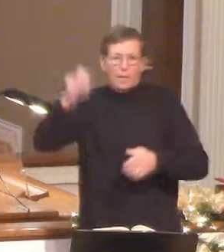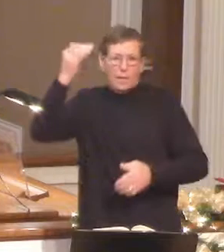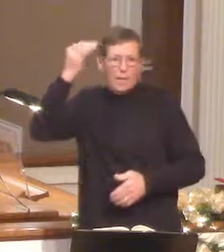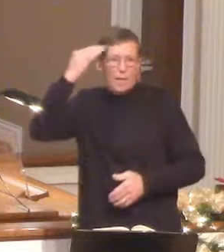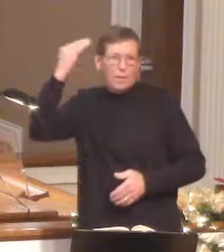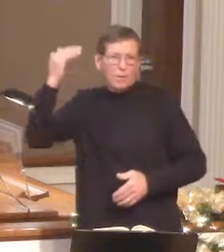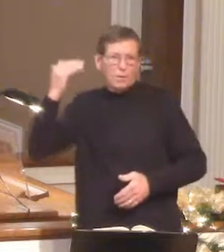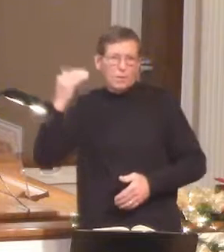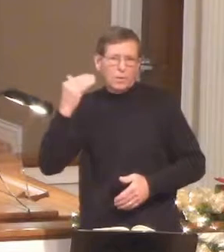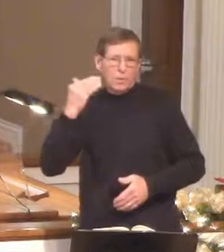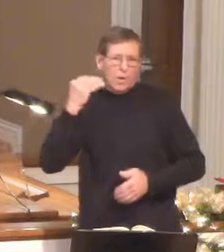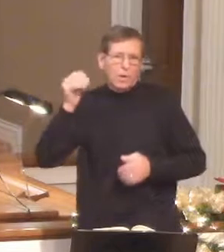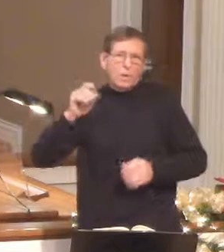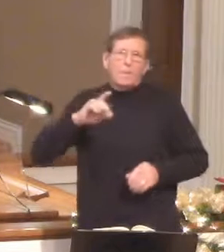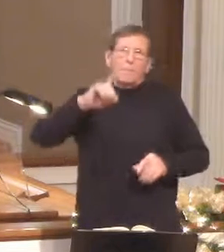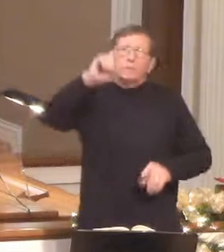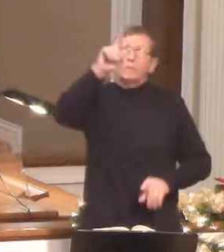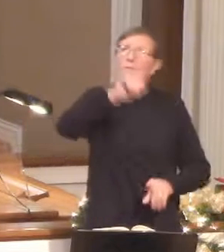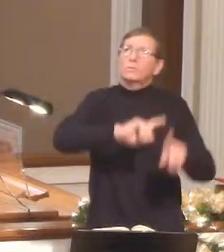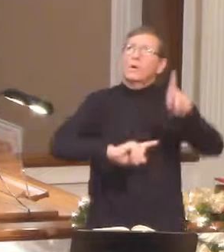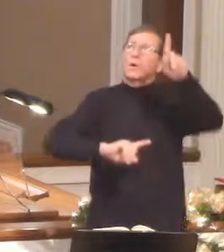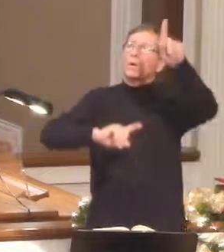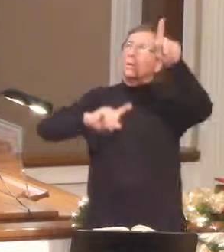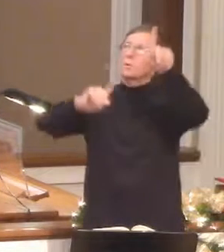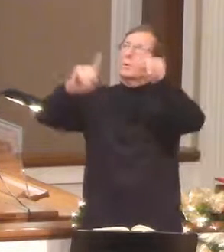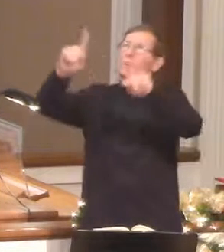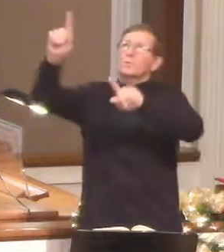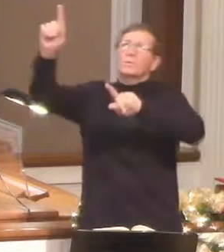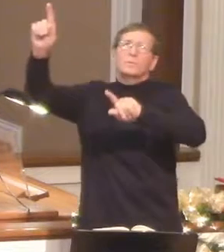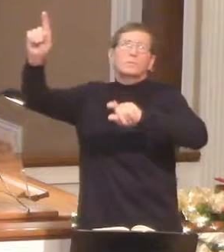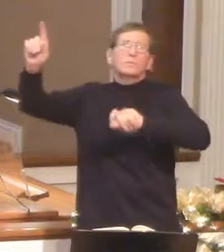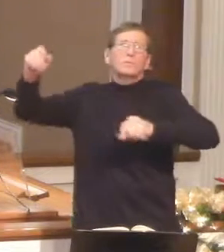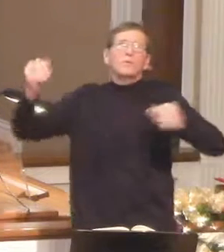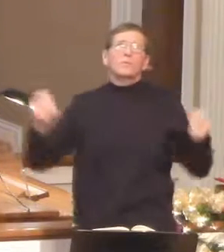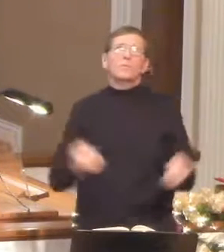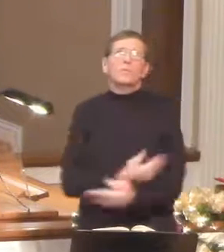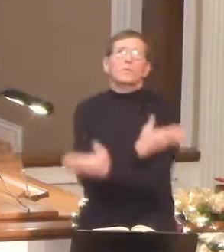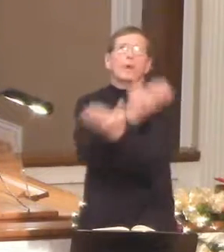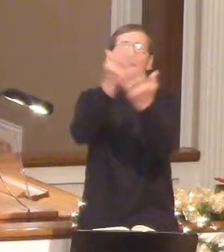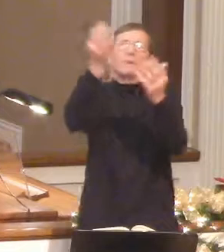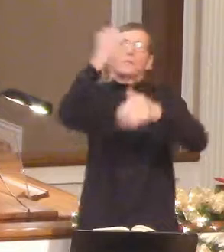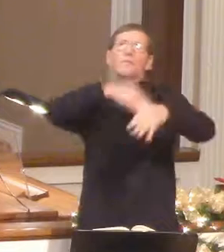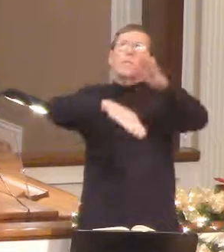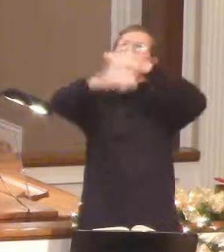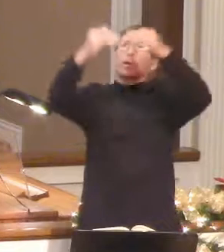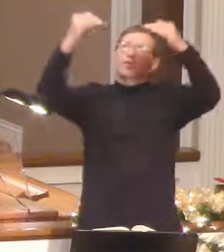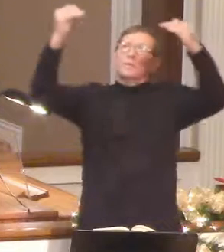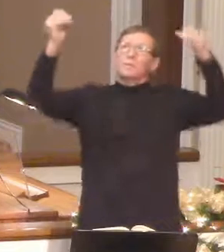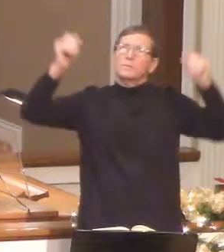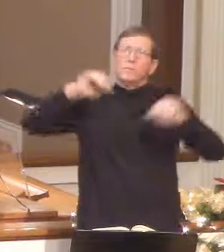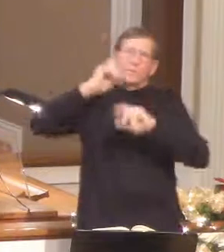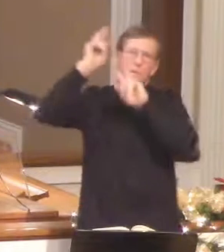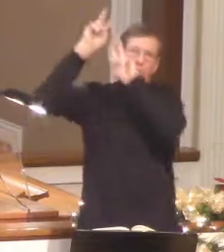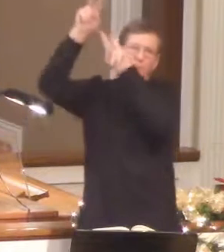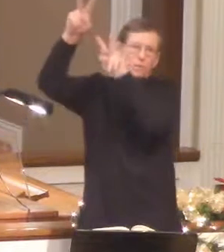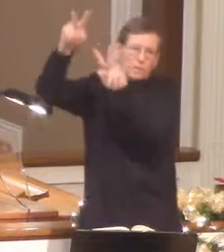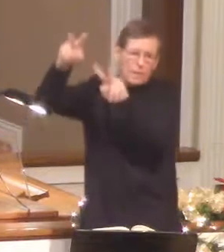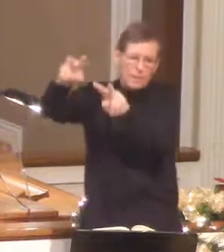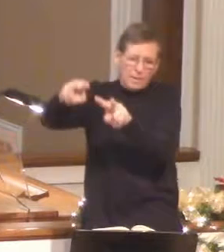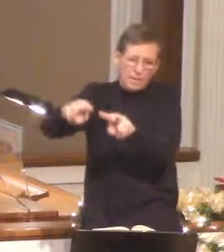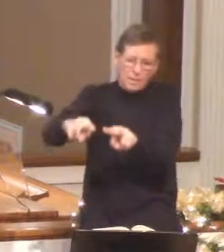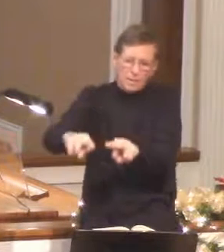head. The stars in the heavens looked down where he